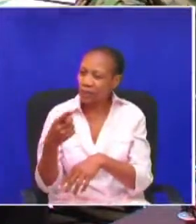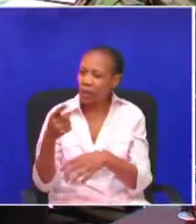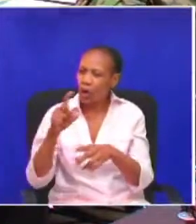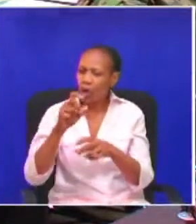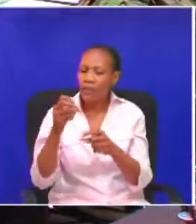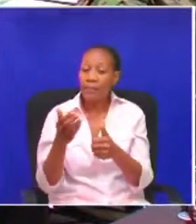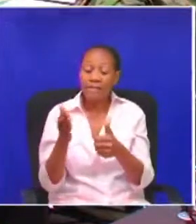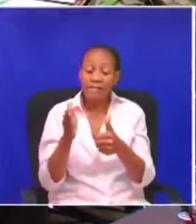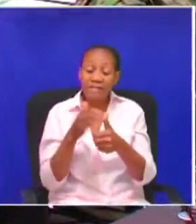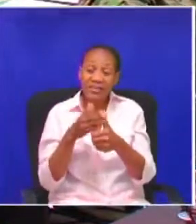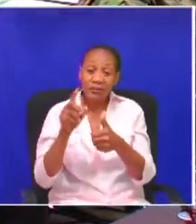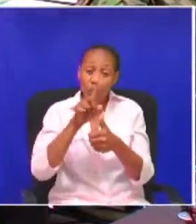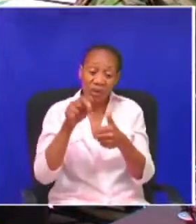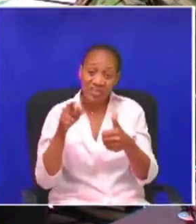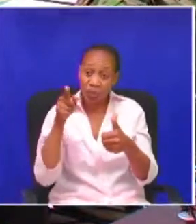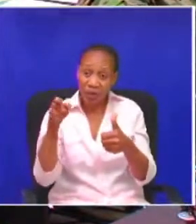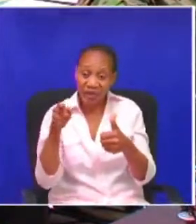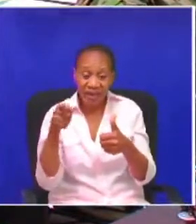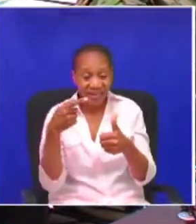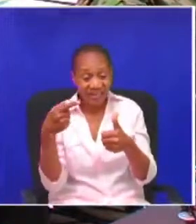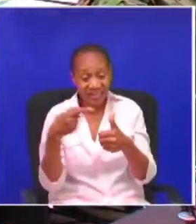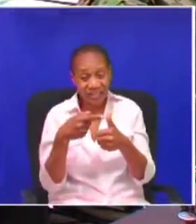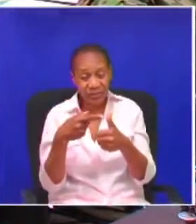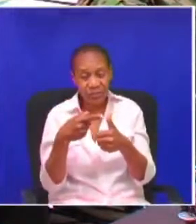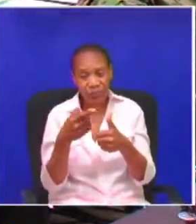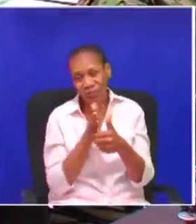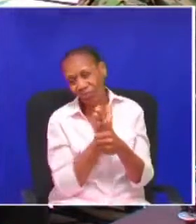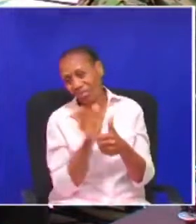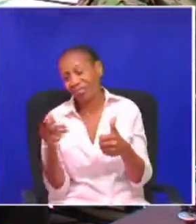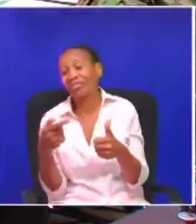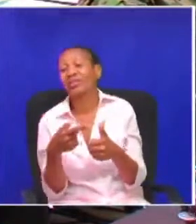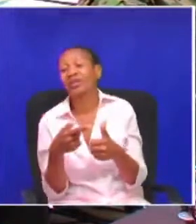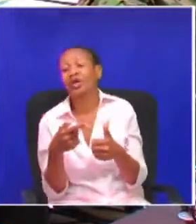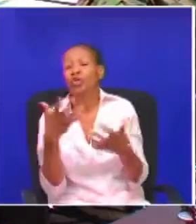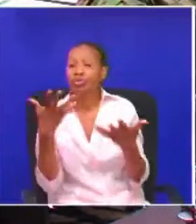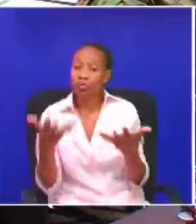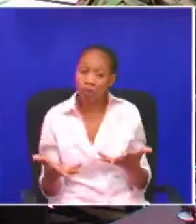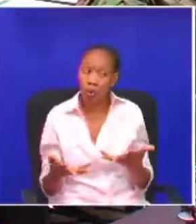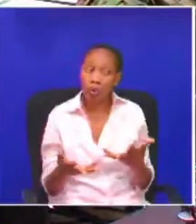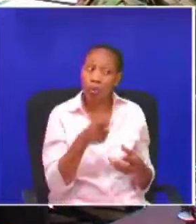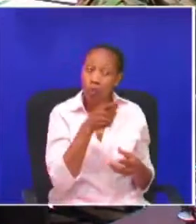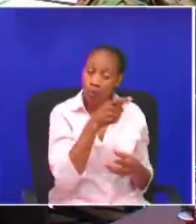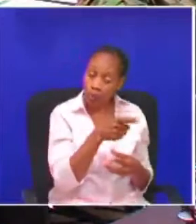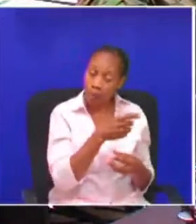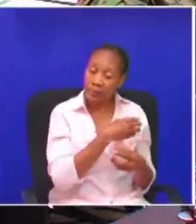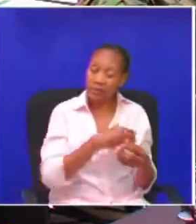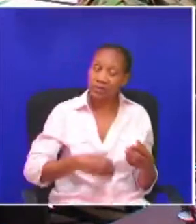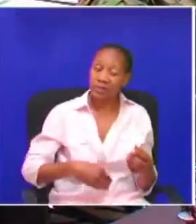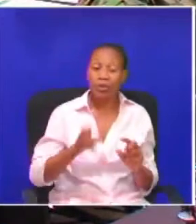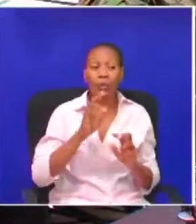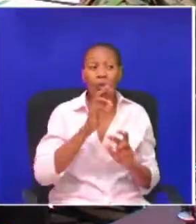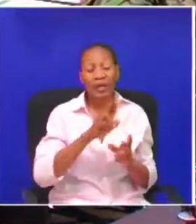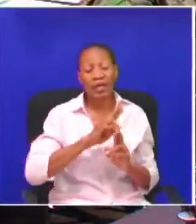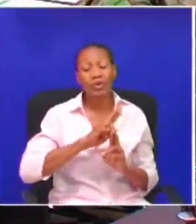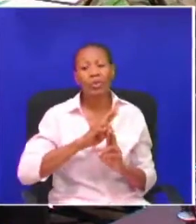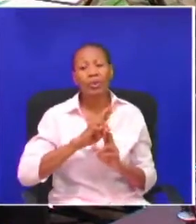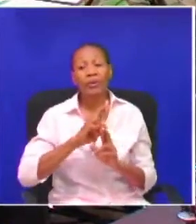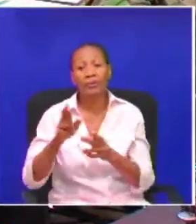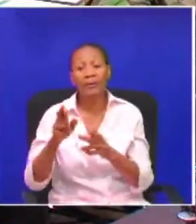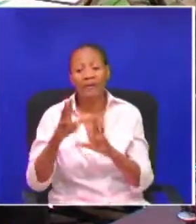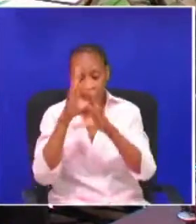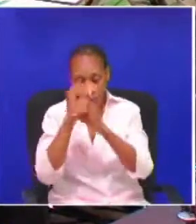in your supplementary? So, Mr. President, you will respond to the supplementary in relation to the question. I thank